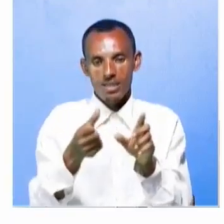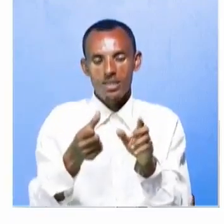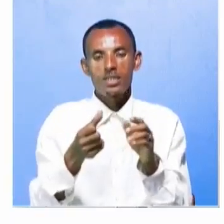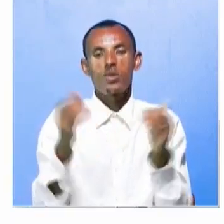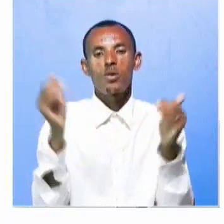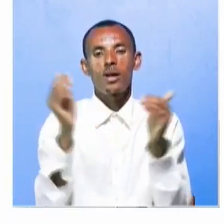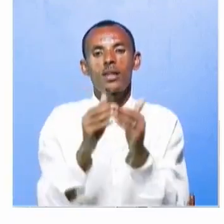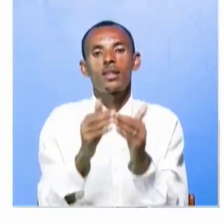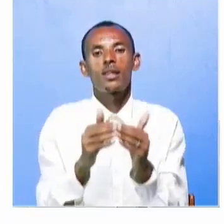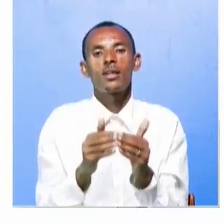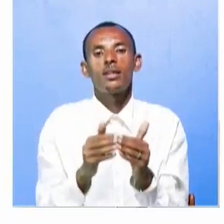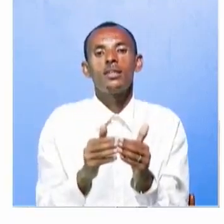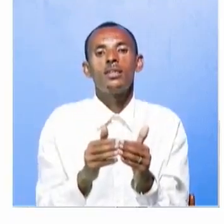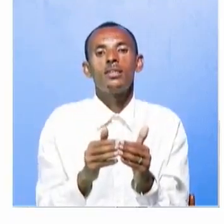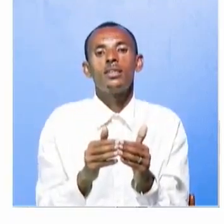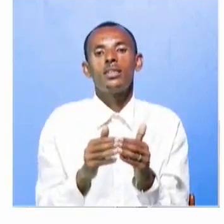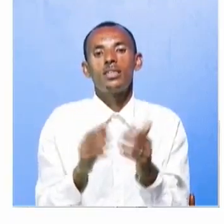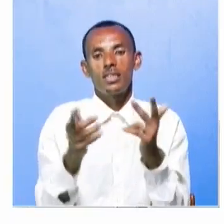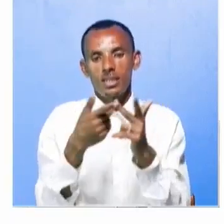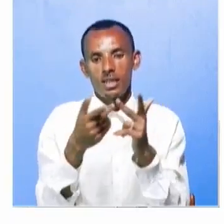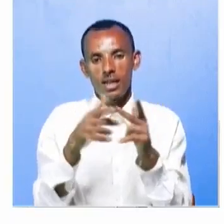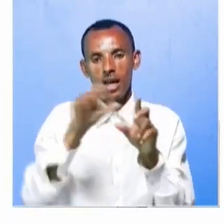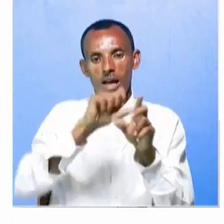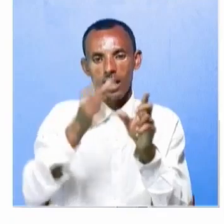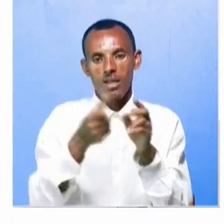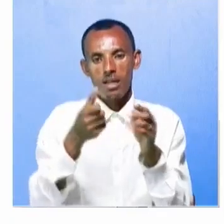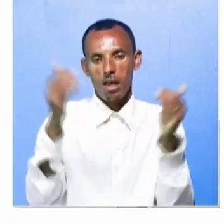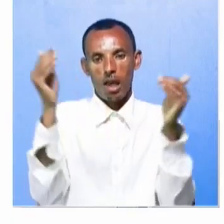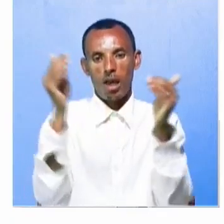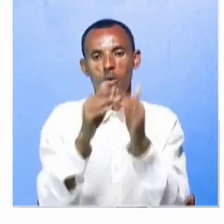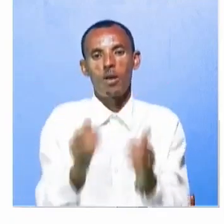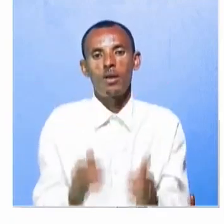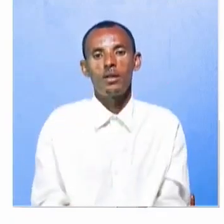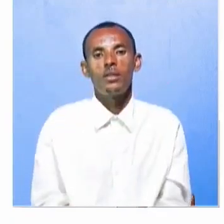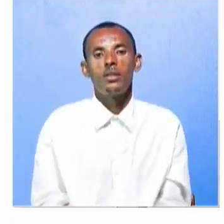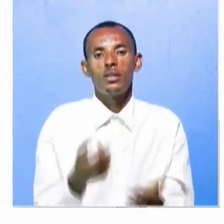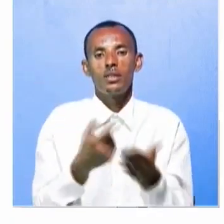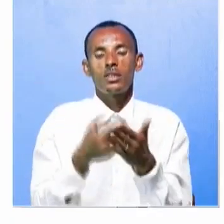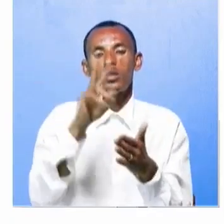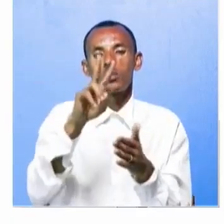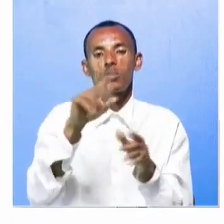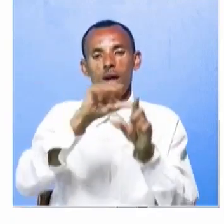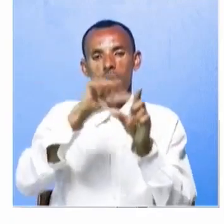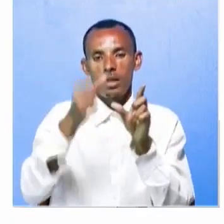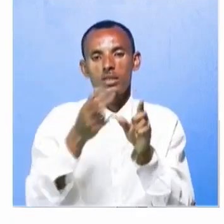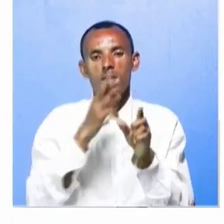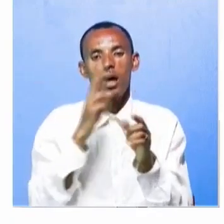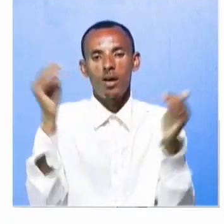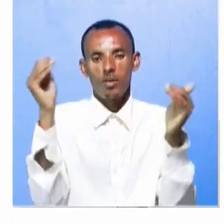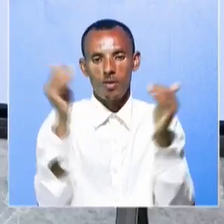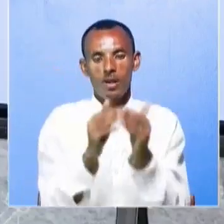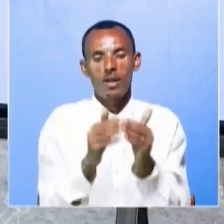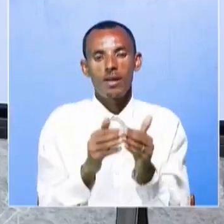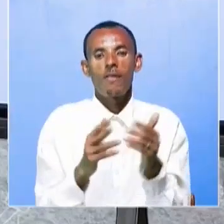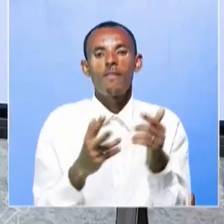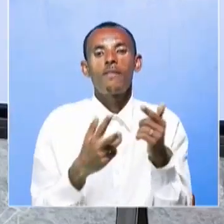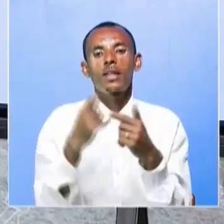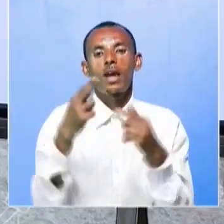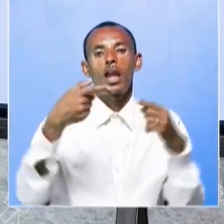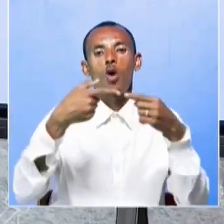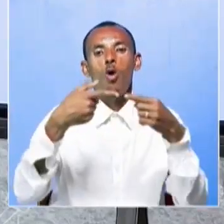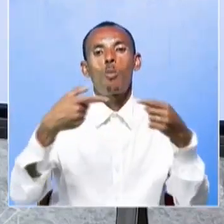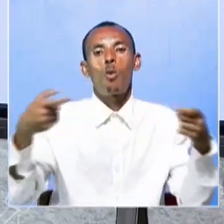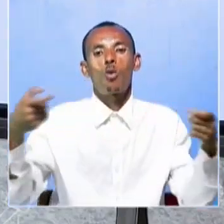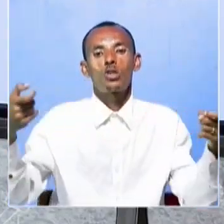congruent, then the third angle will also be congruent. So these two angles are congruent vertically, opposite